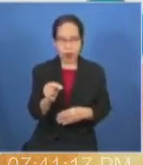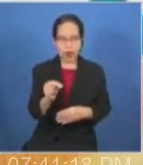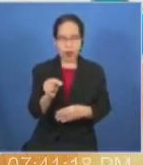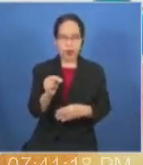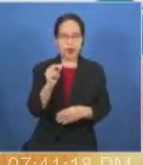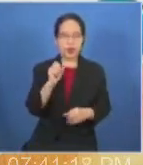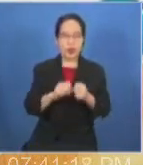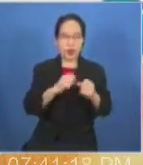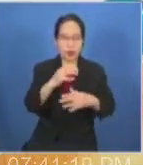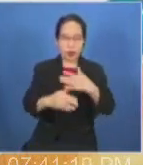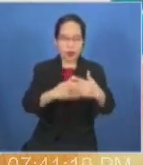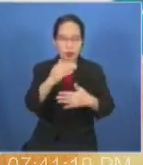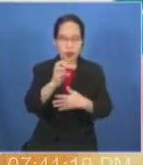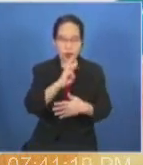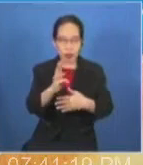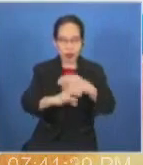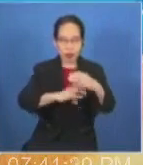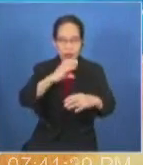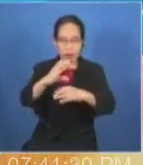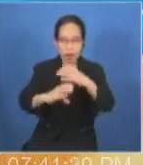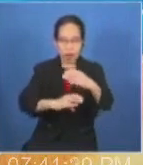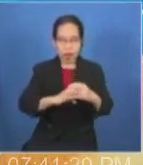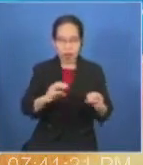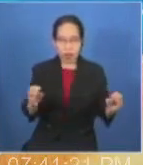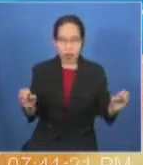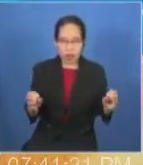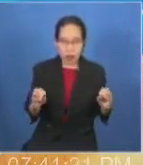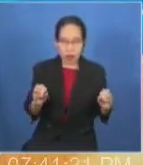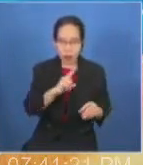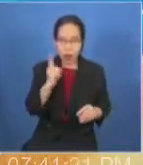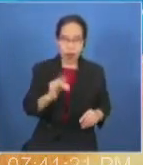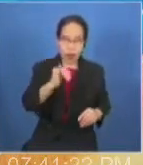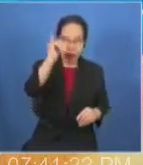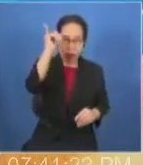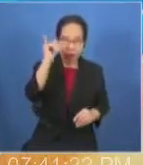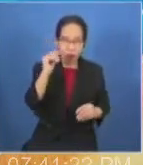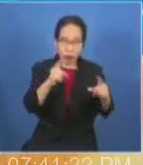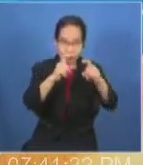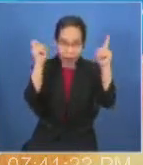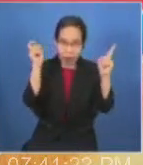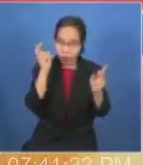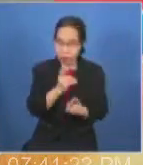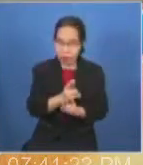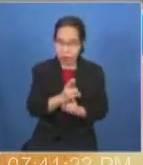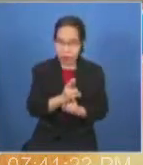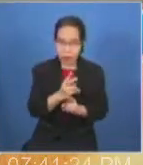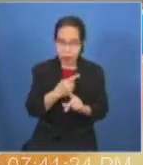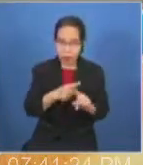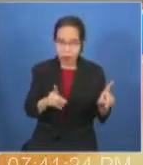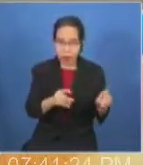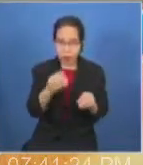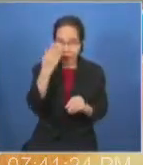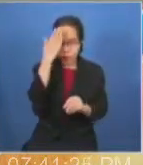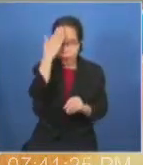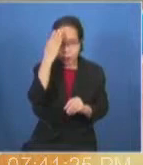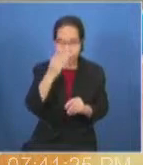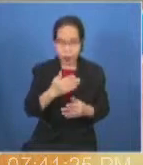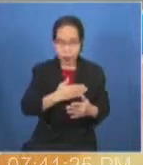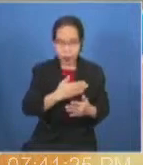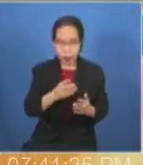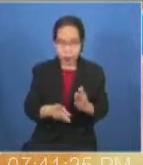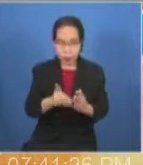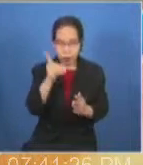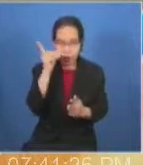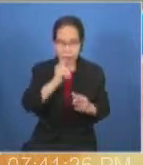evaporation, condensation, and precipitation. So the water cycle is non-stop. But did you